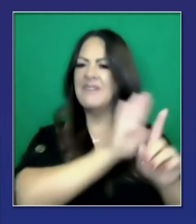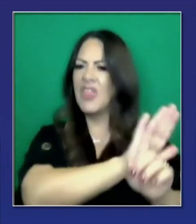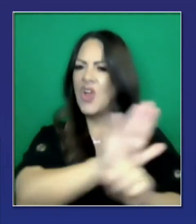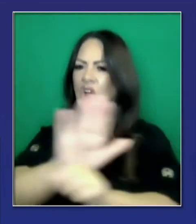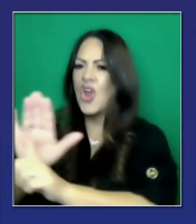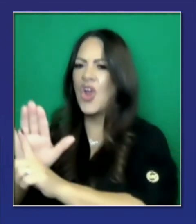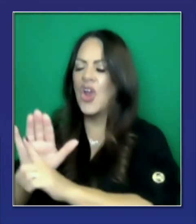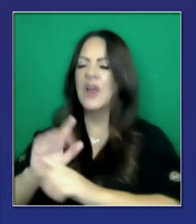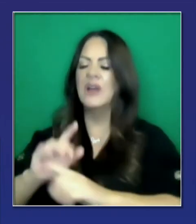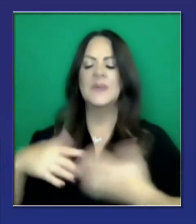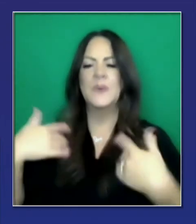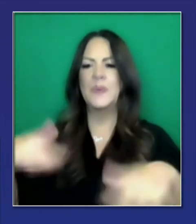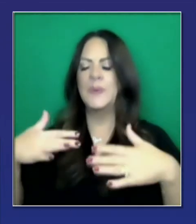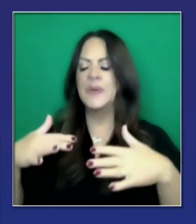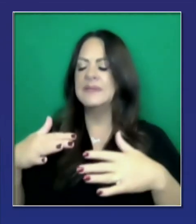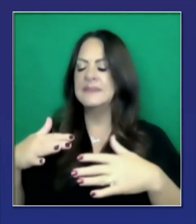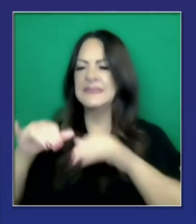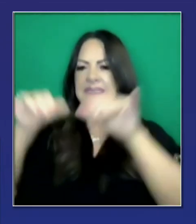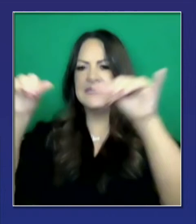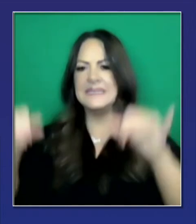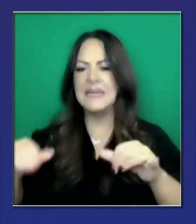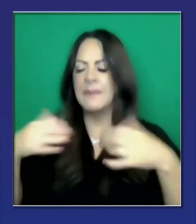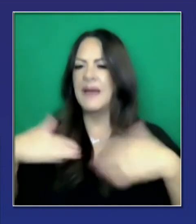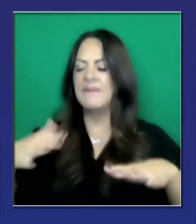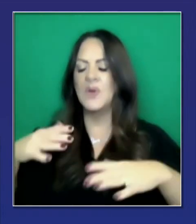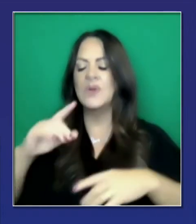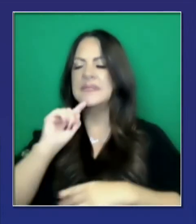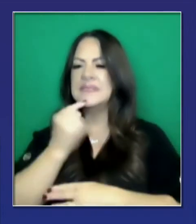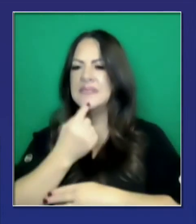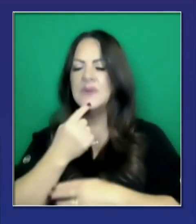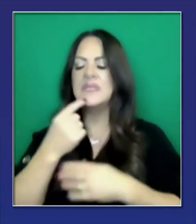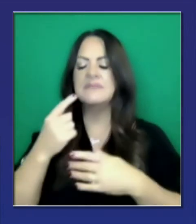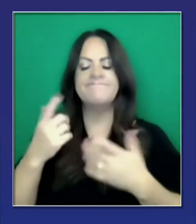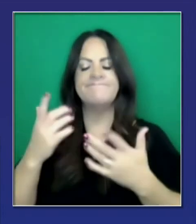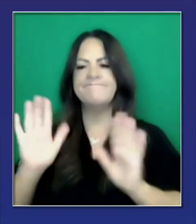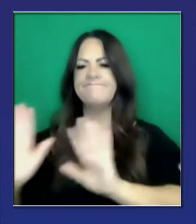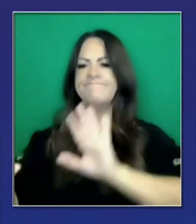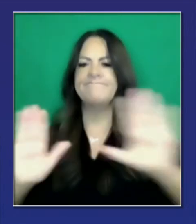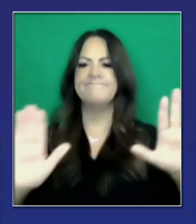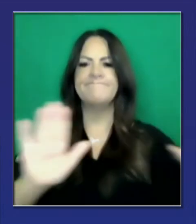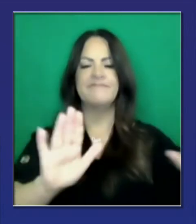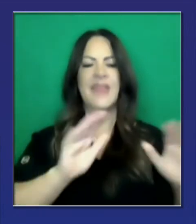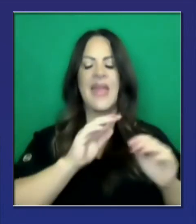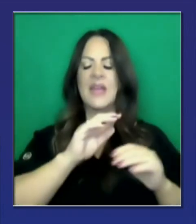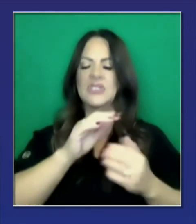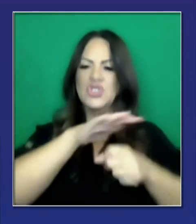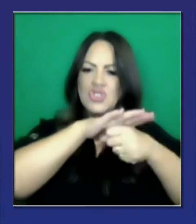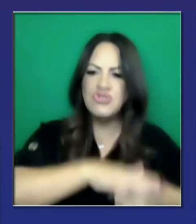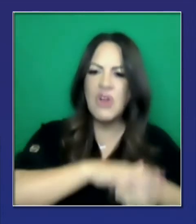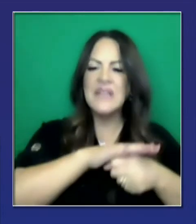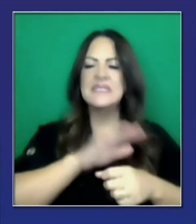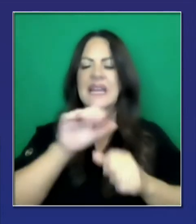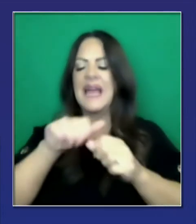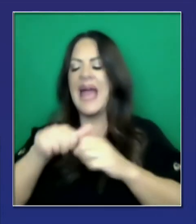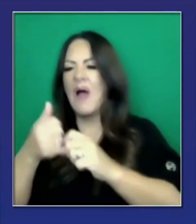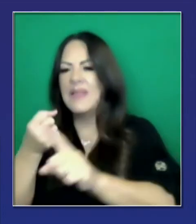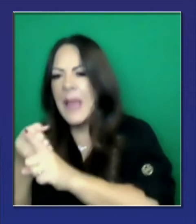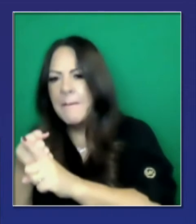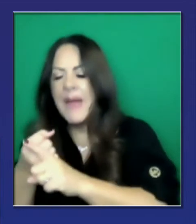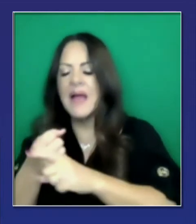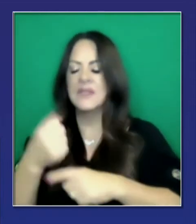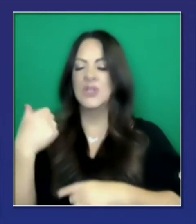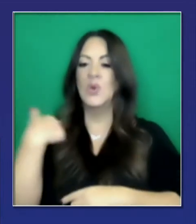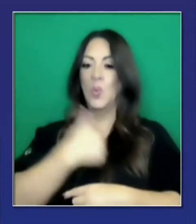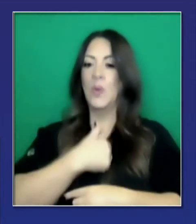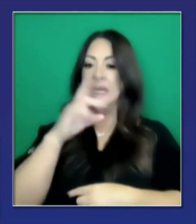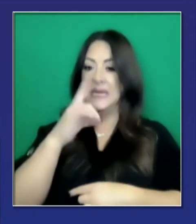each county, within each system, tells a completely different story in terms of stress and impact. So we sent a number of teams